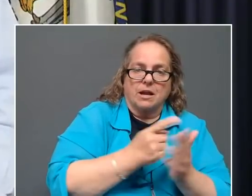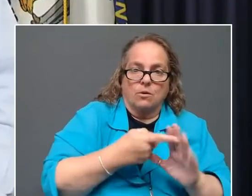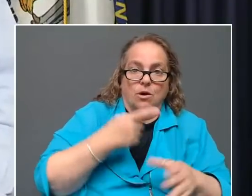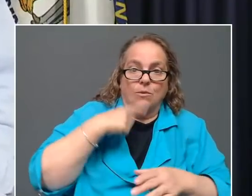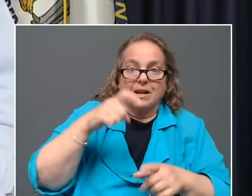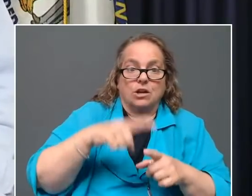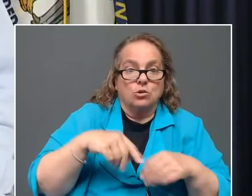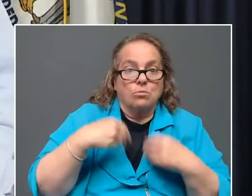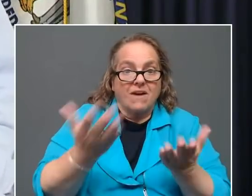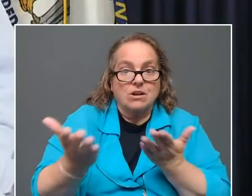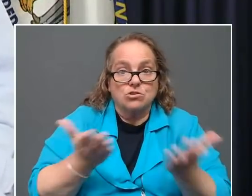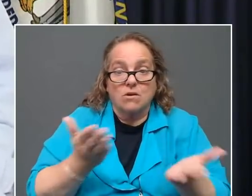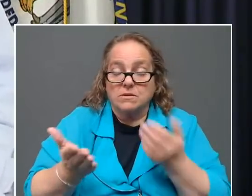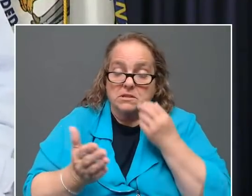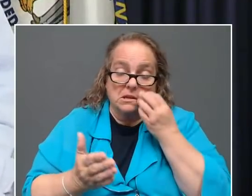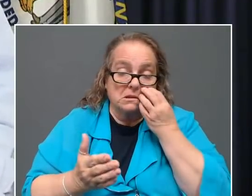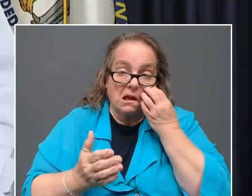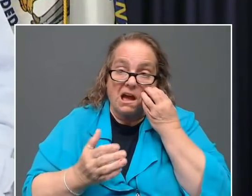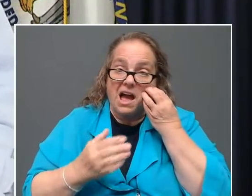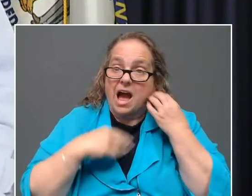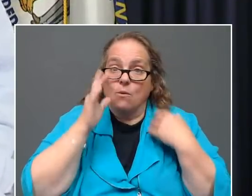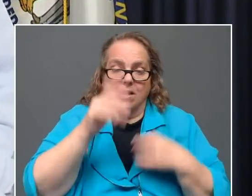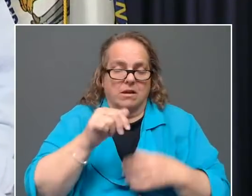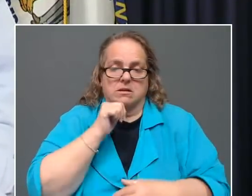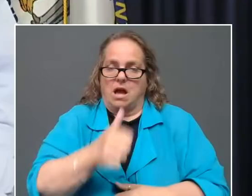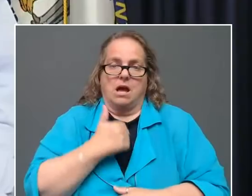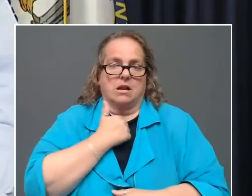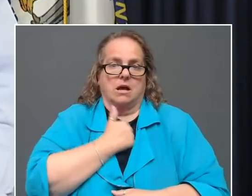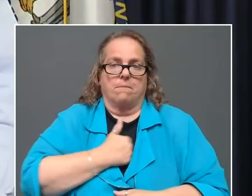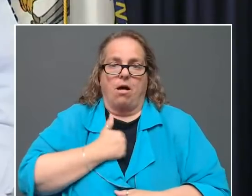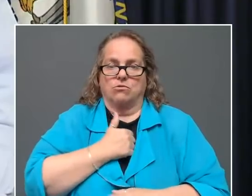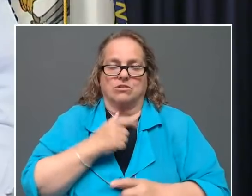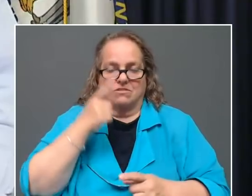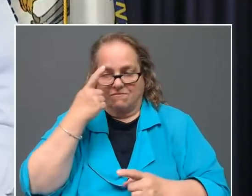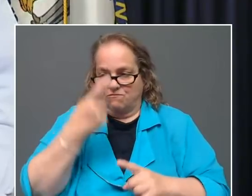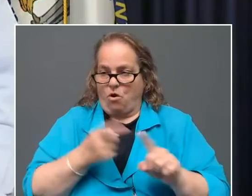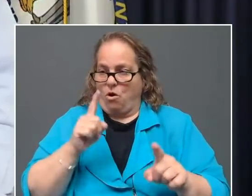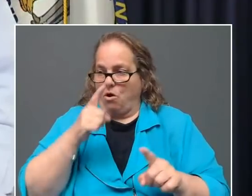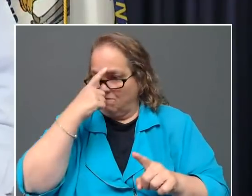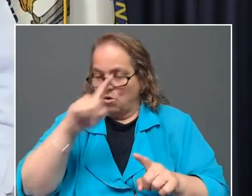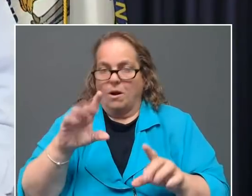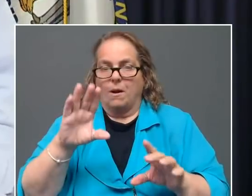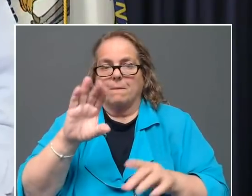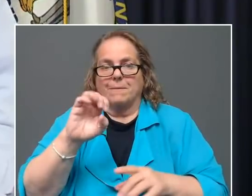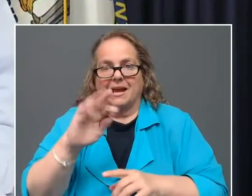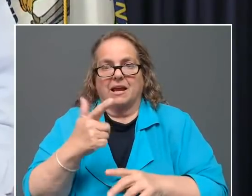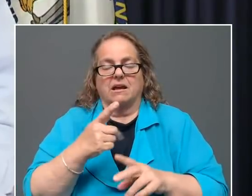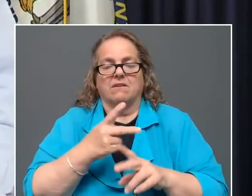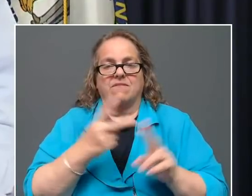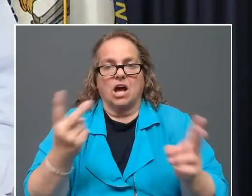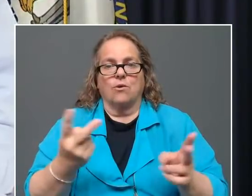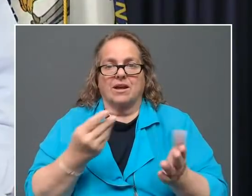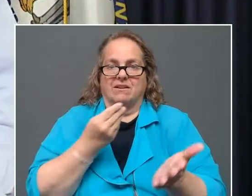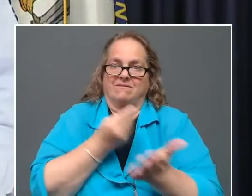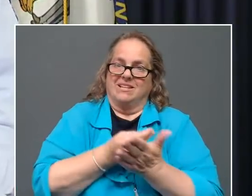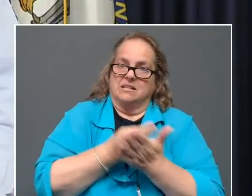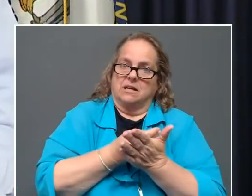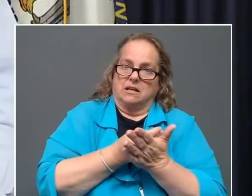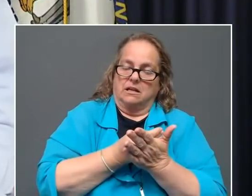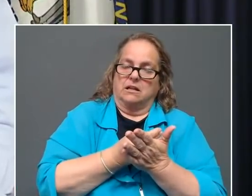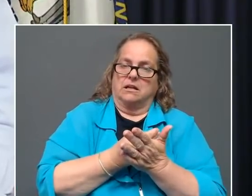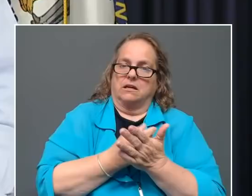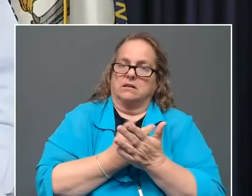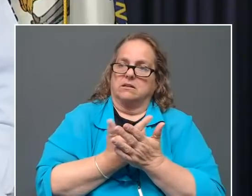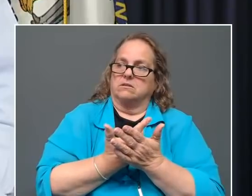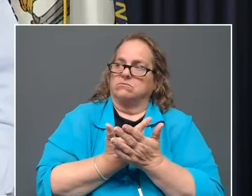not going to apologize for being fiscally sound and, when need be, fiscally conservative. But to use that against us